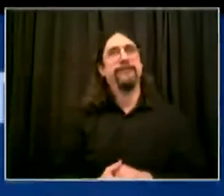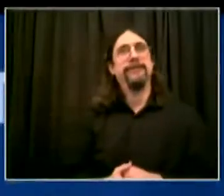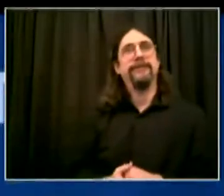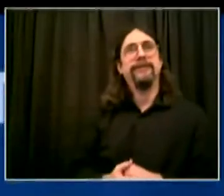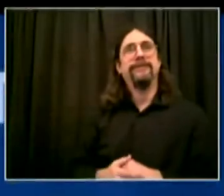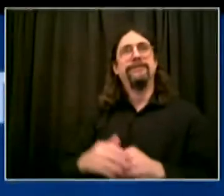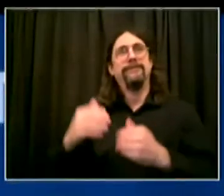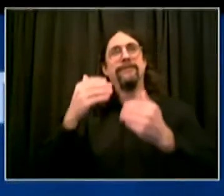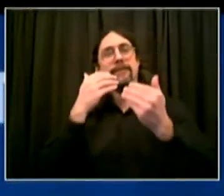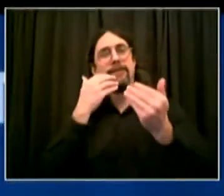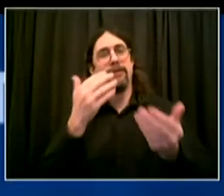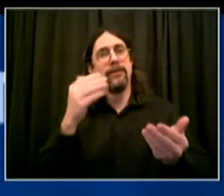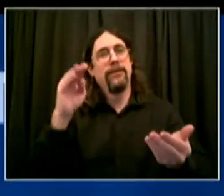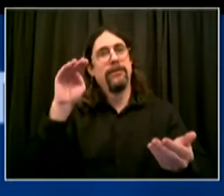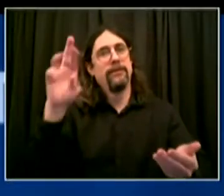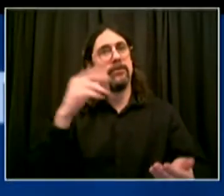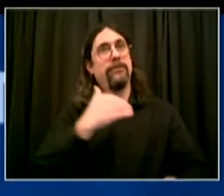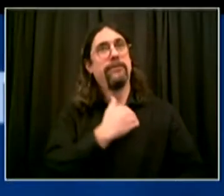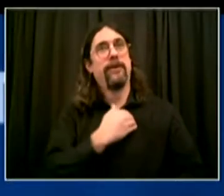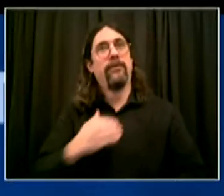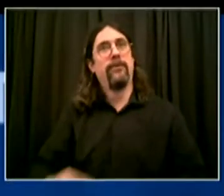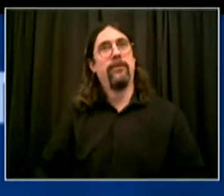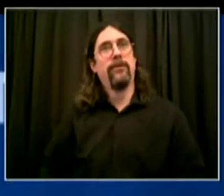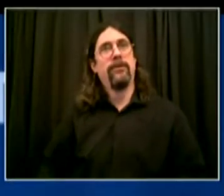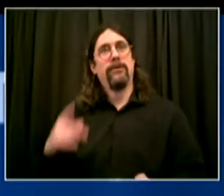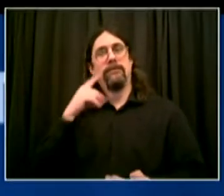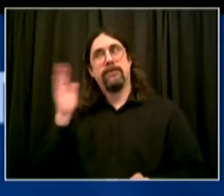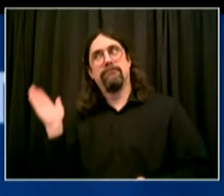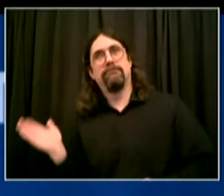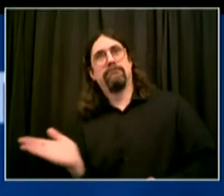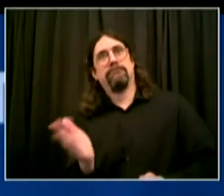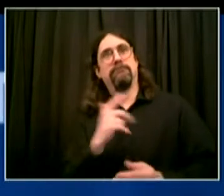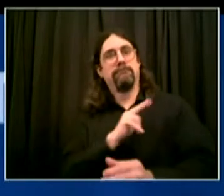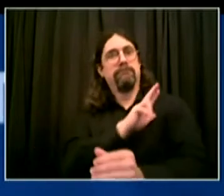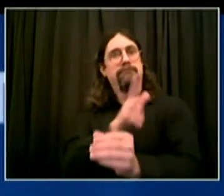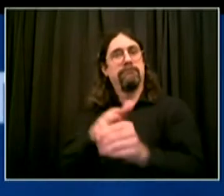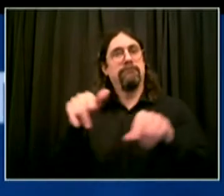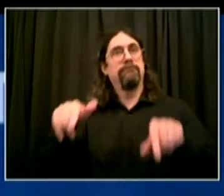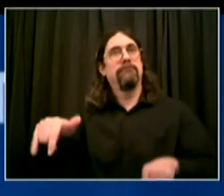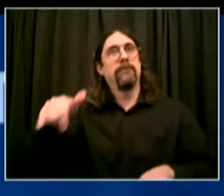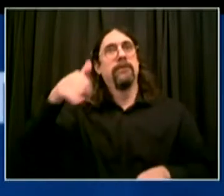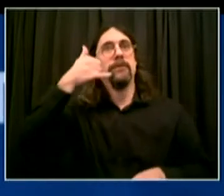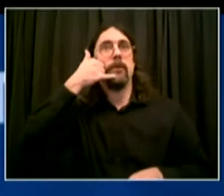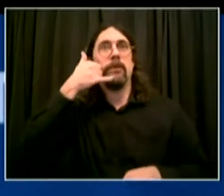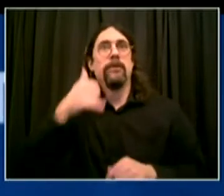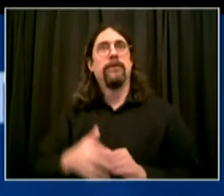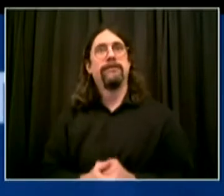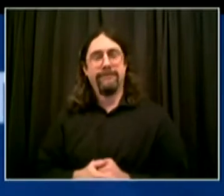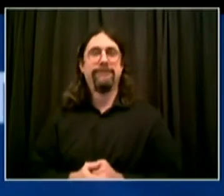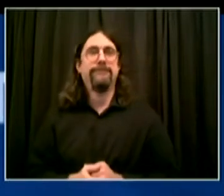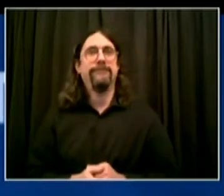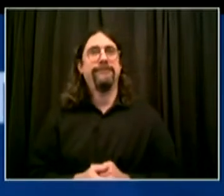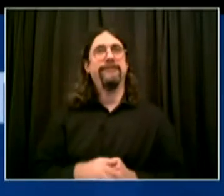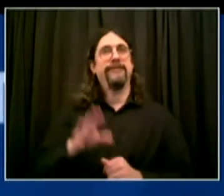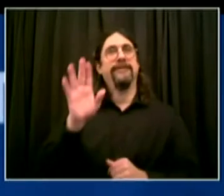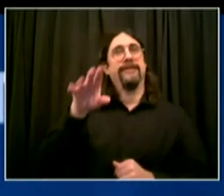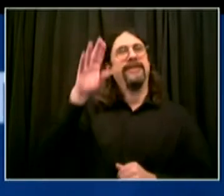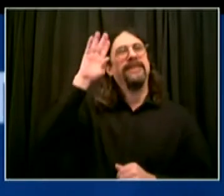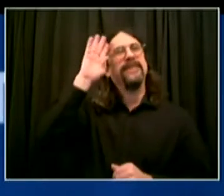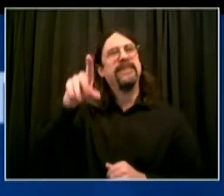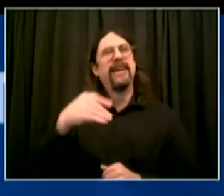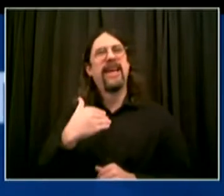Mayor, you know, I have a cartoon on my desk, and the cartoon basically is two business people talking. And one says to